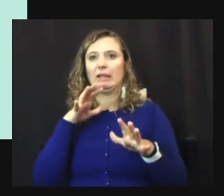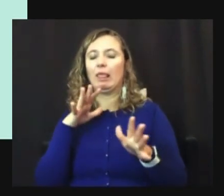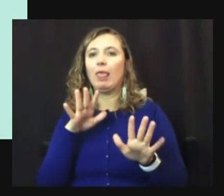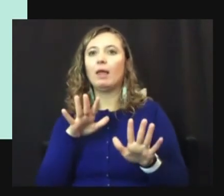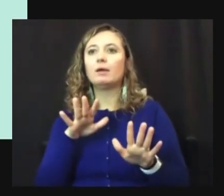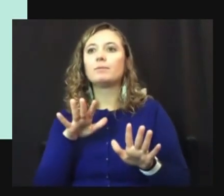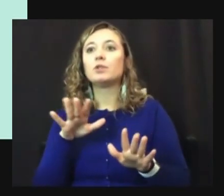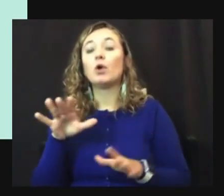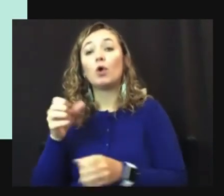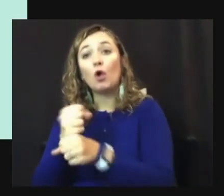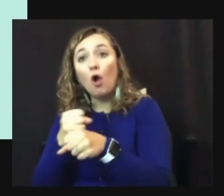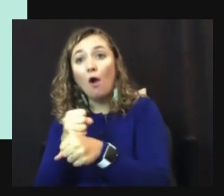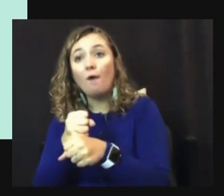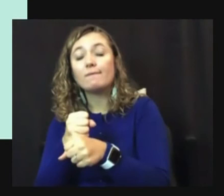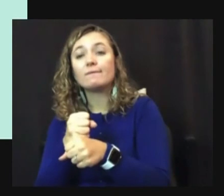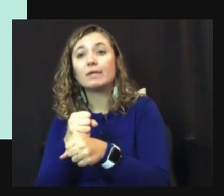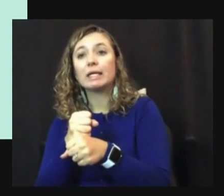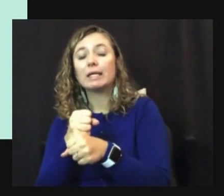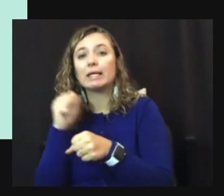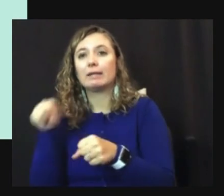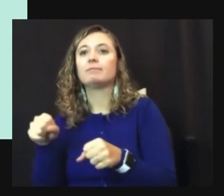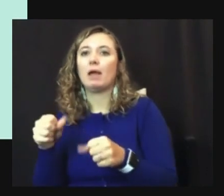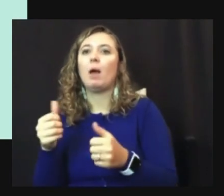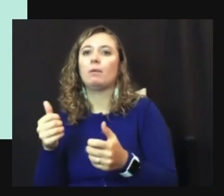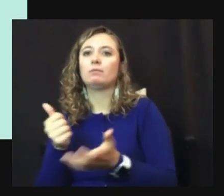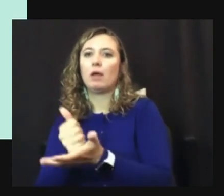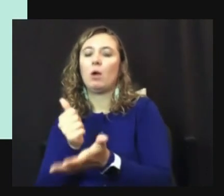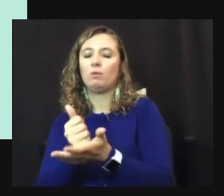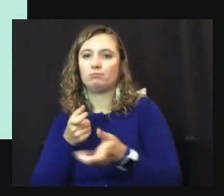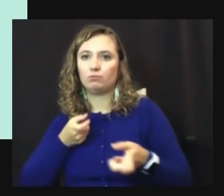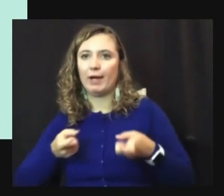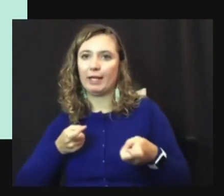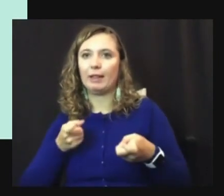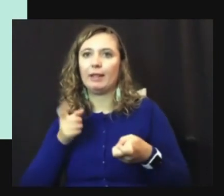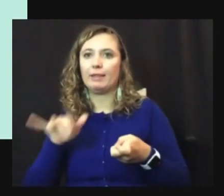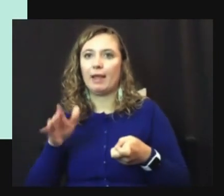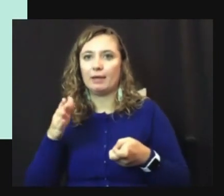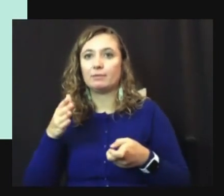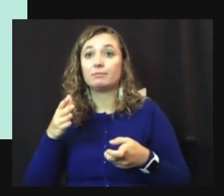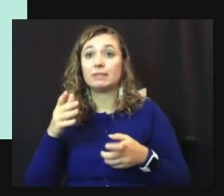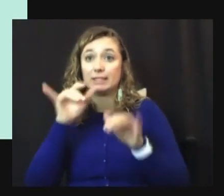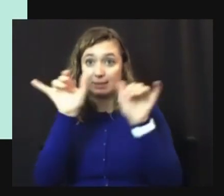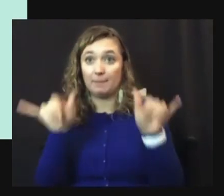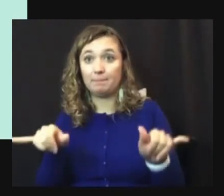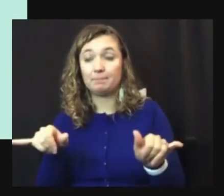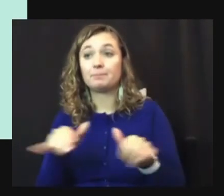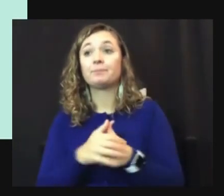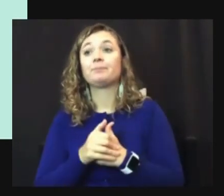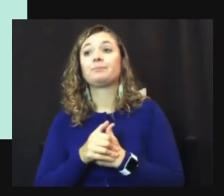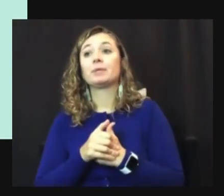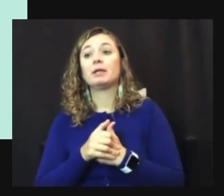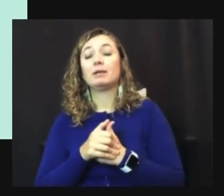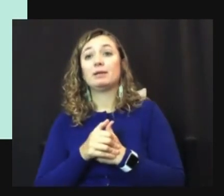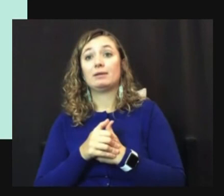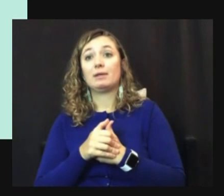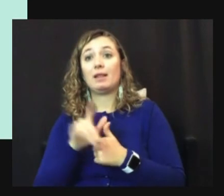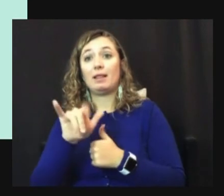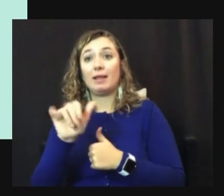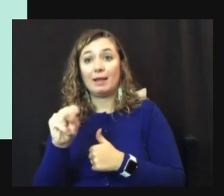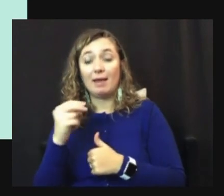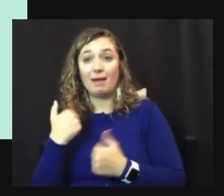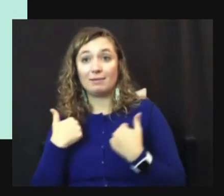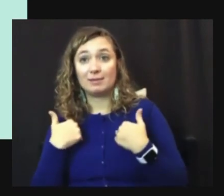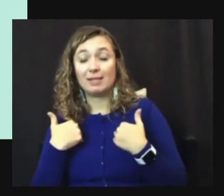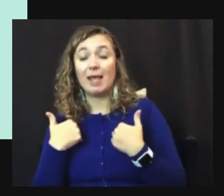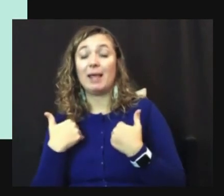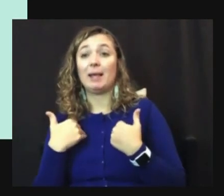a sensory touchstone that can help regulate the olfactory system. Lynn has a playlist that I made her that